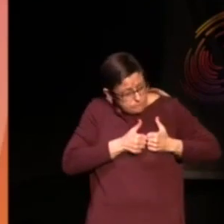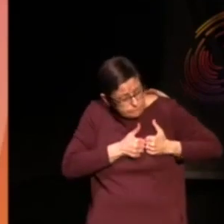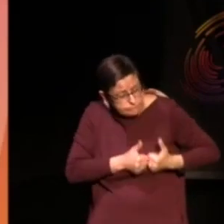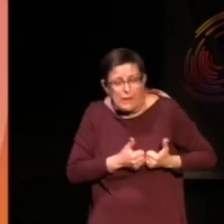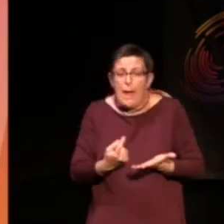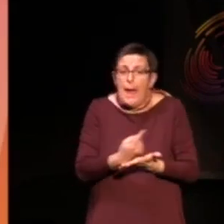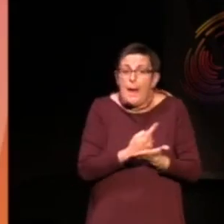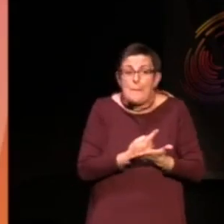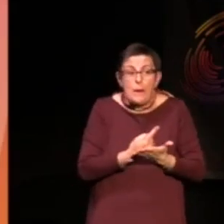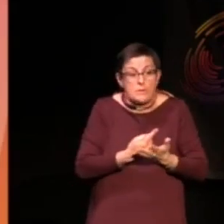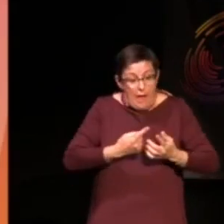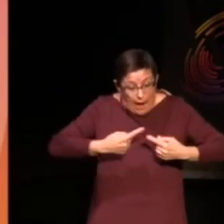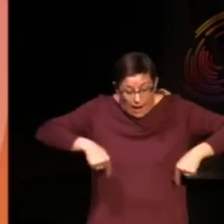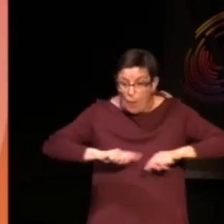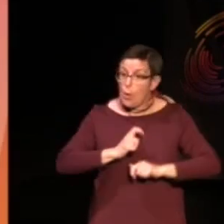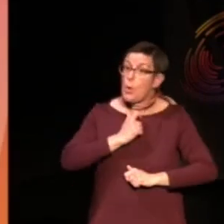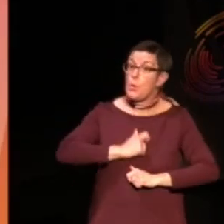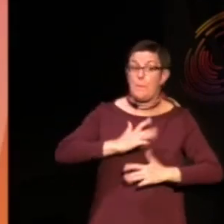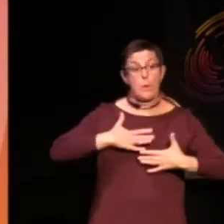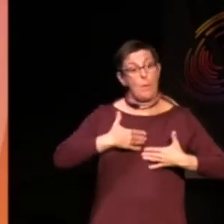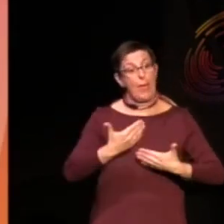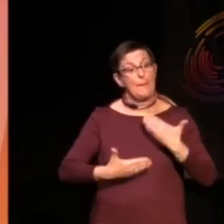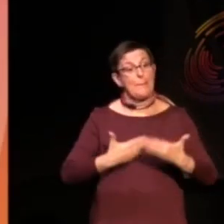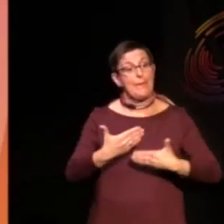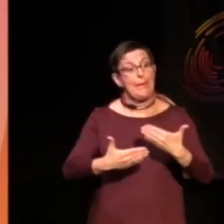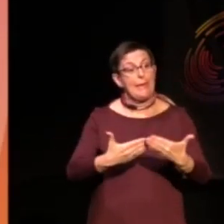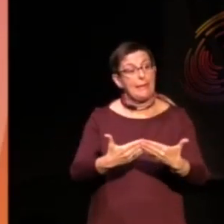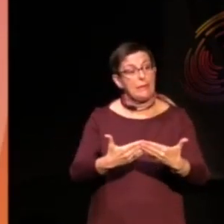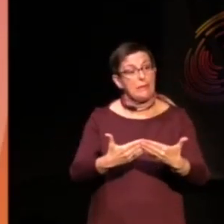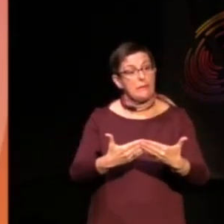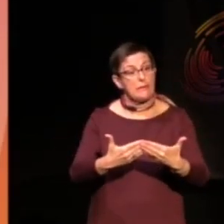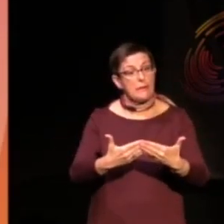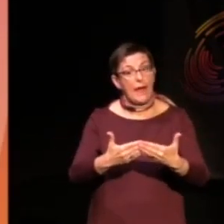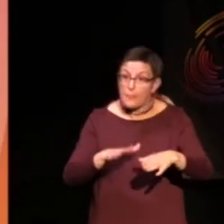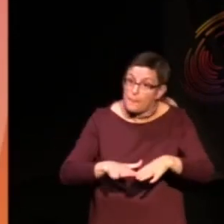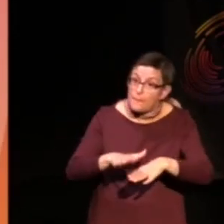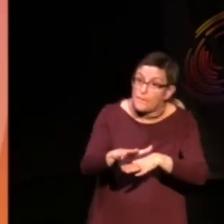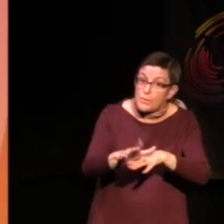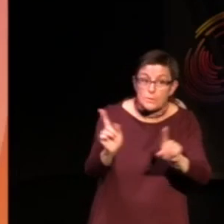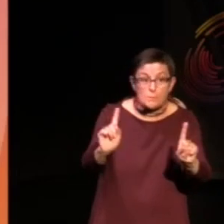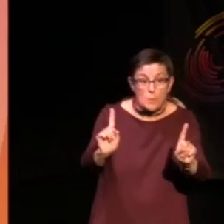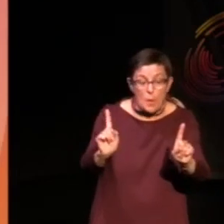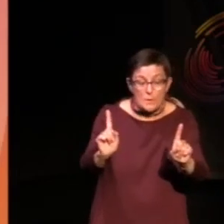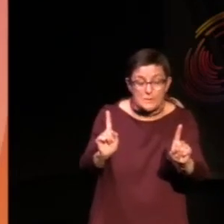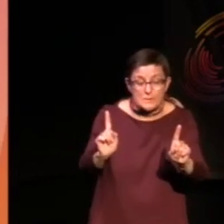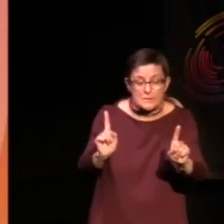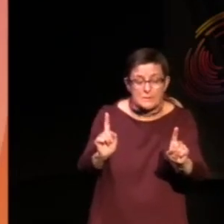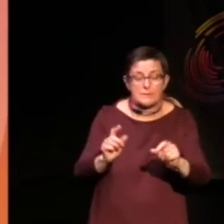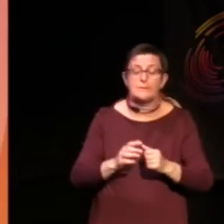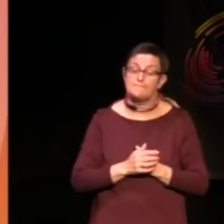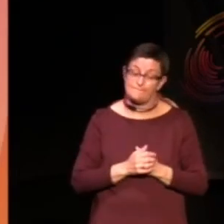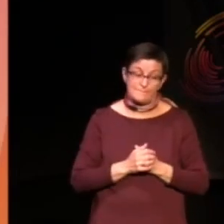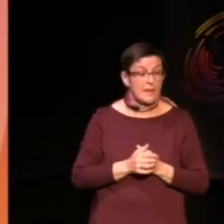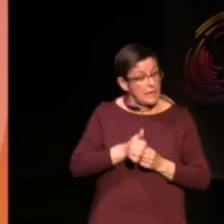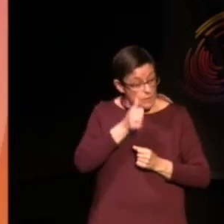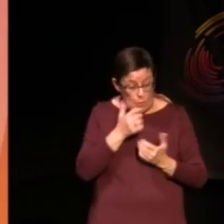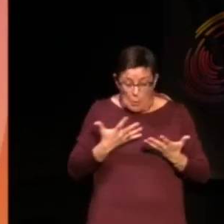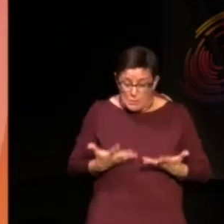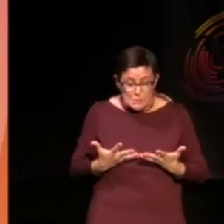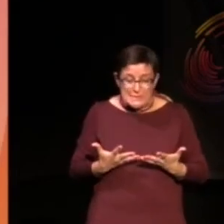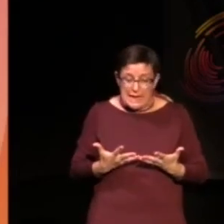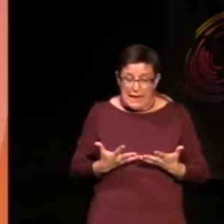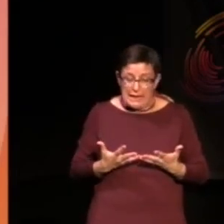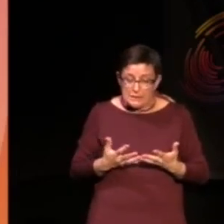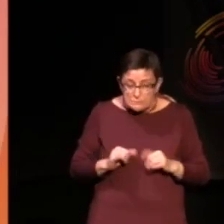the well-being and the future of his fellow human beings. And as we are facing today another